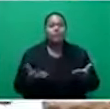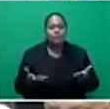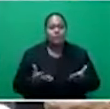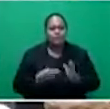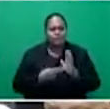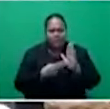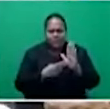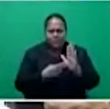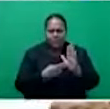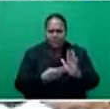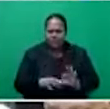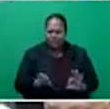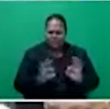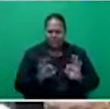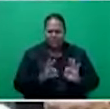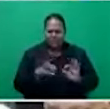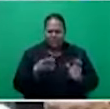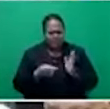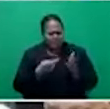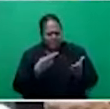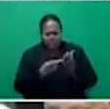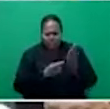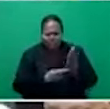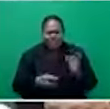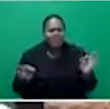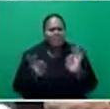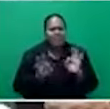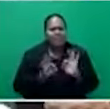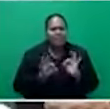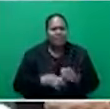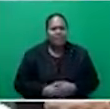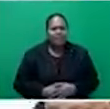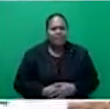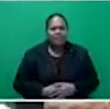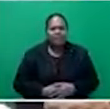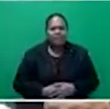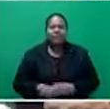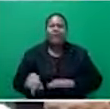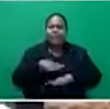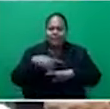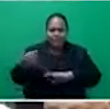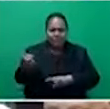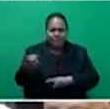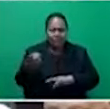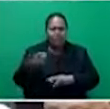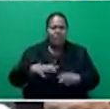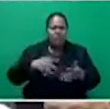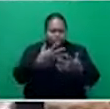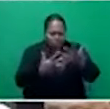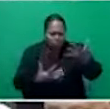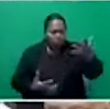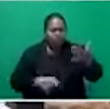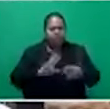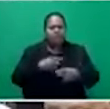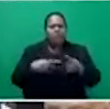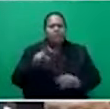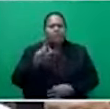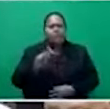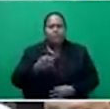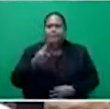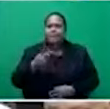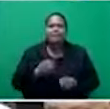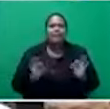due diligence. For supposedly a hotel, the land is there. I don't know whether they've sold it or not. All of these things were done, sir, without any proper due diligence.